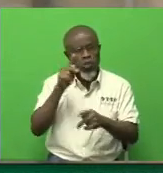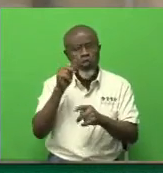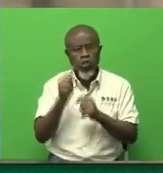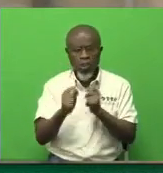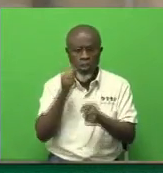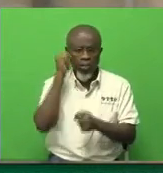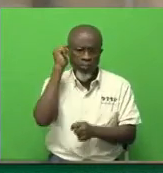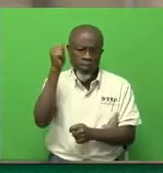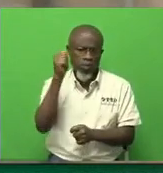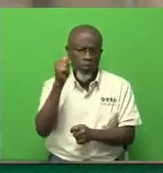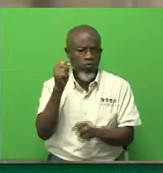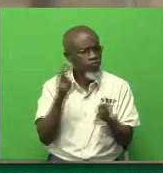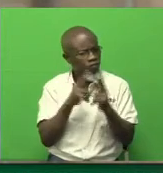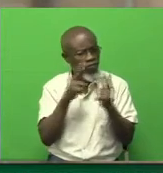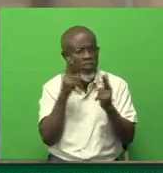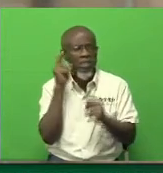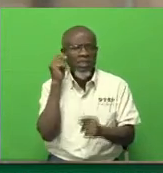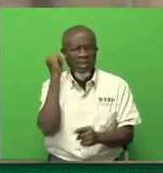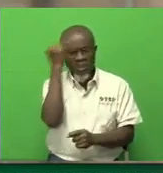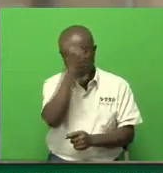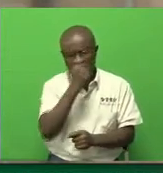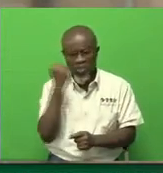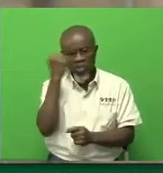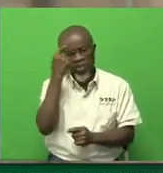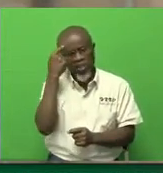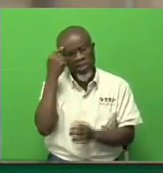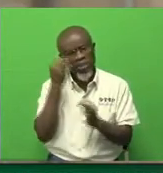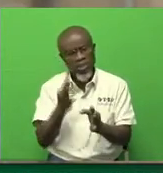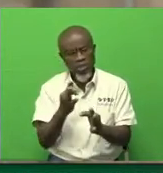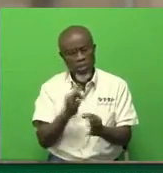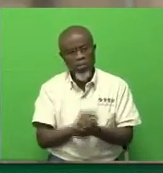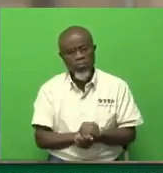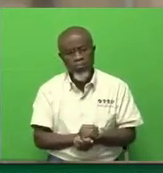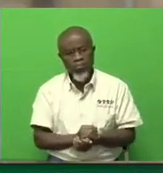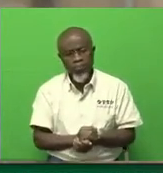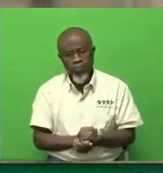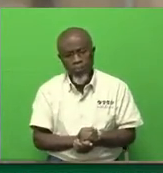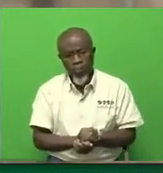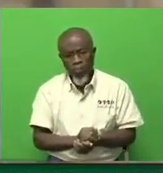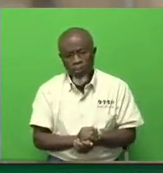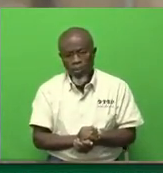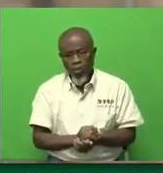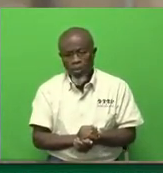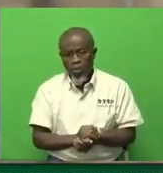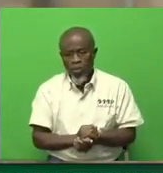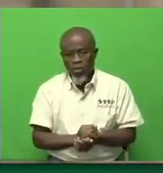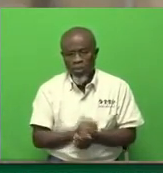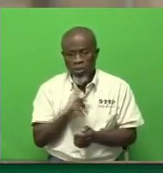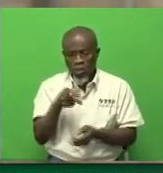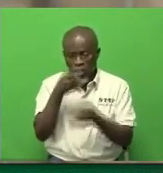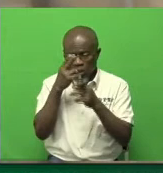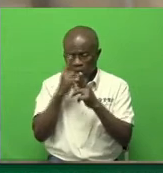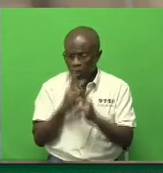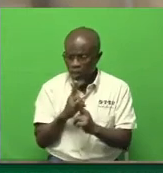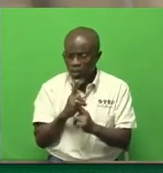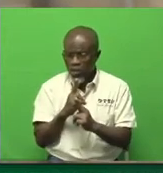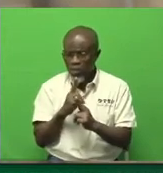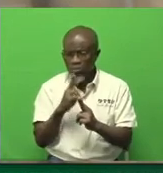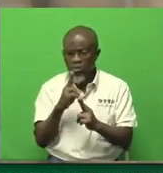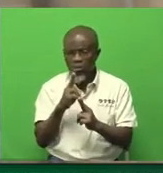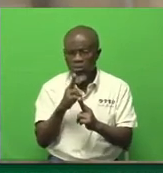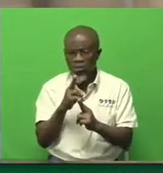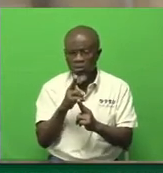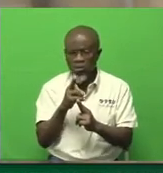very very serious decisions Madam speaker The Honorable leader of the opposition will have us